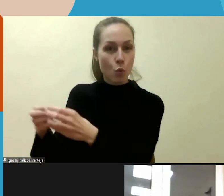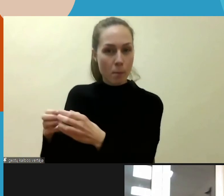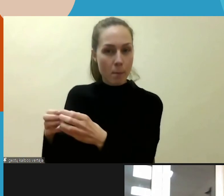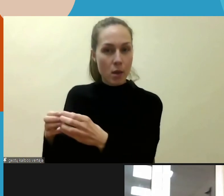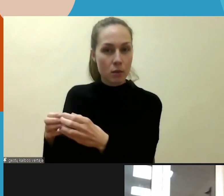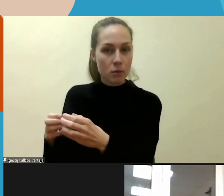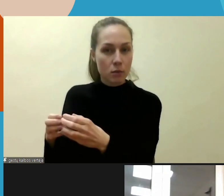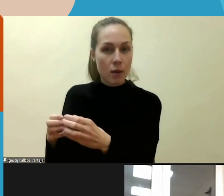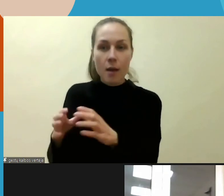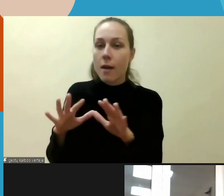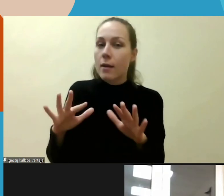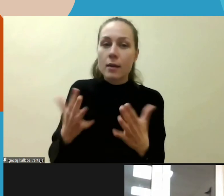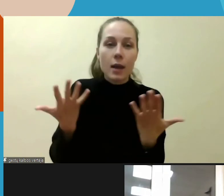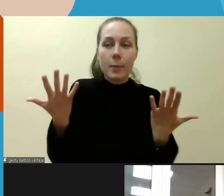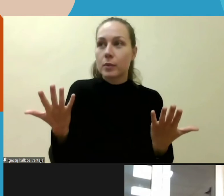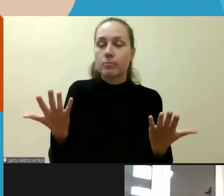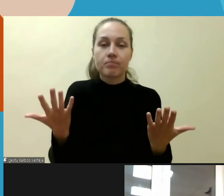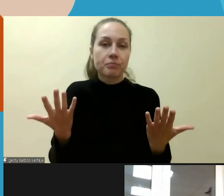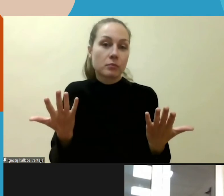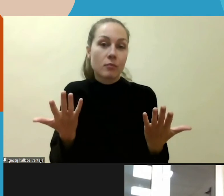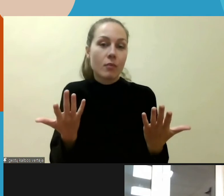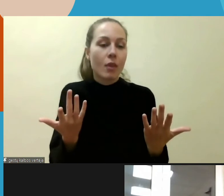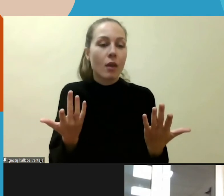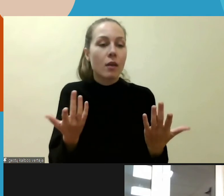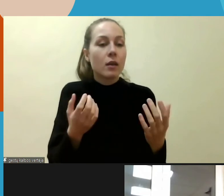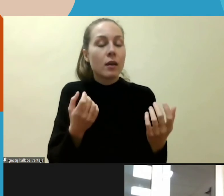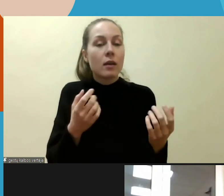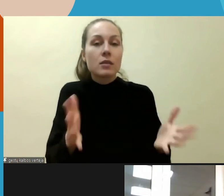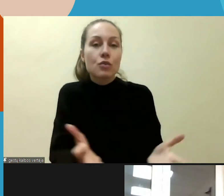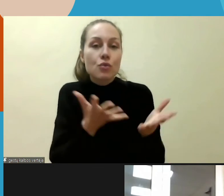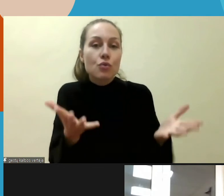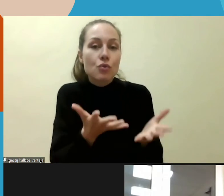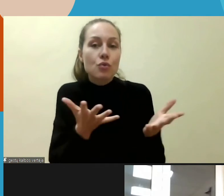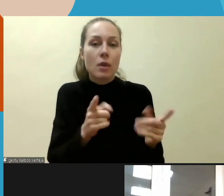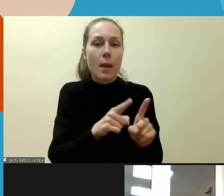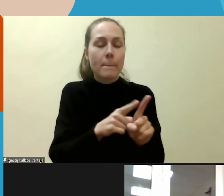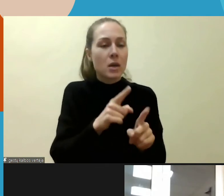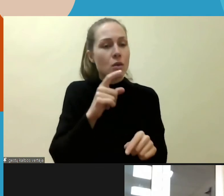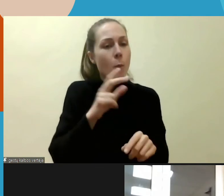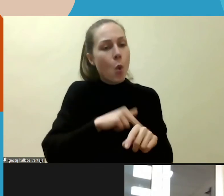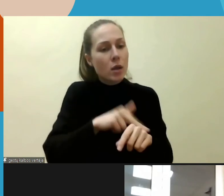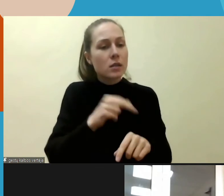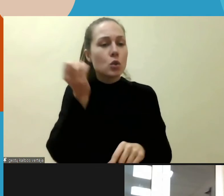we've heard a lot about prejudices that are very alive within various